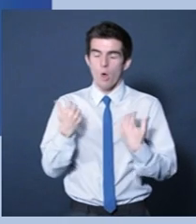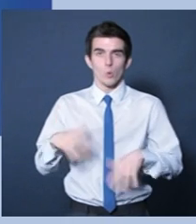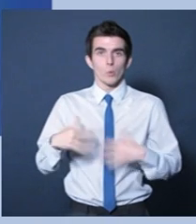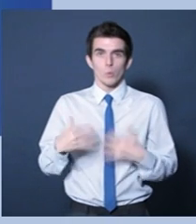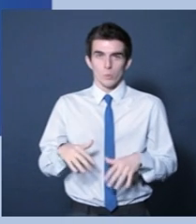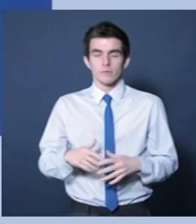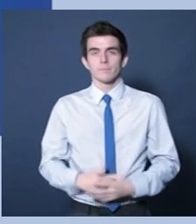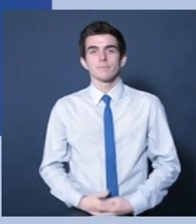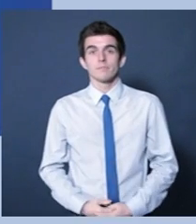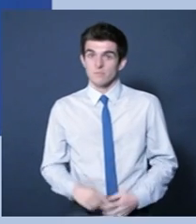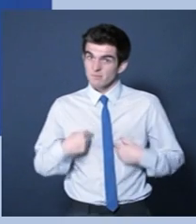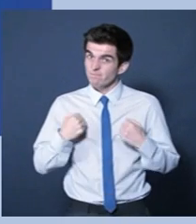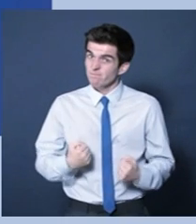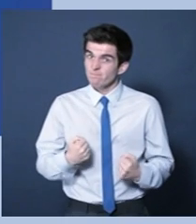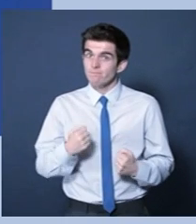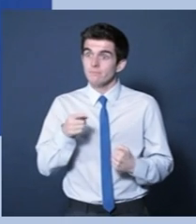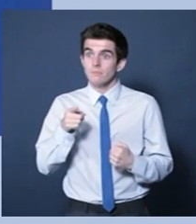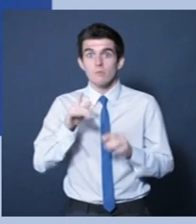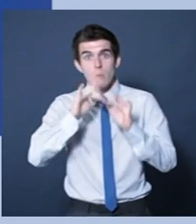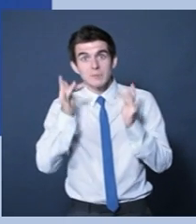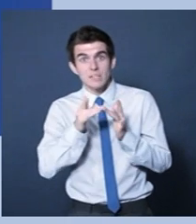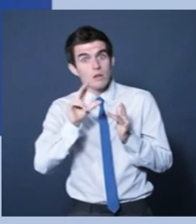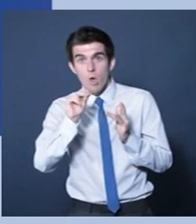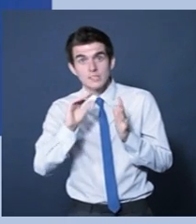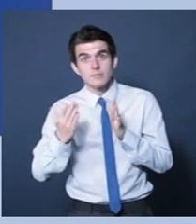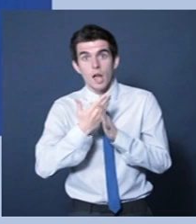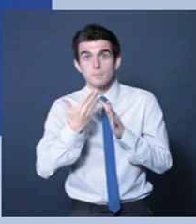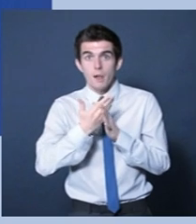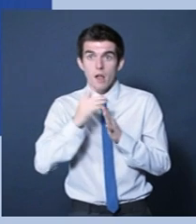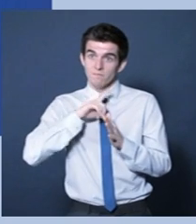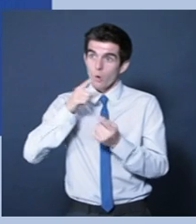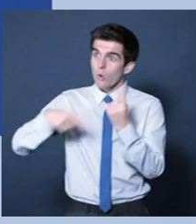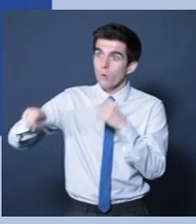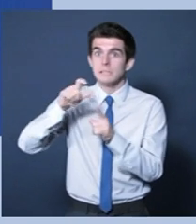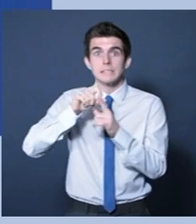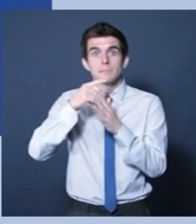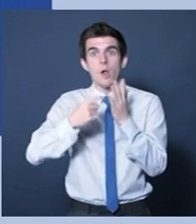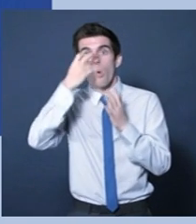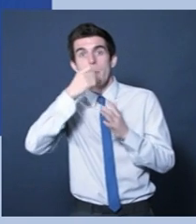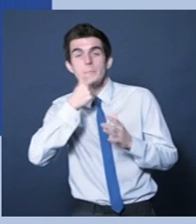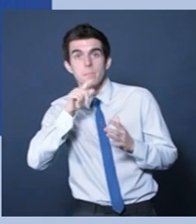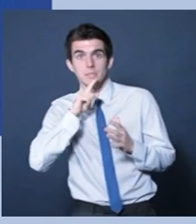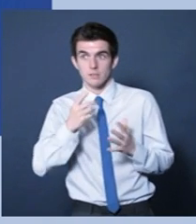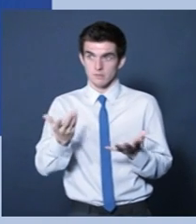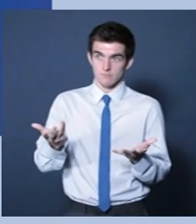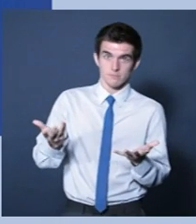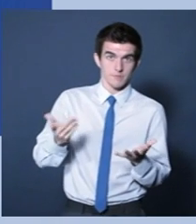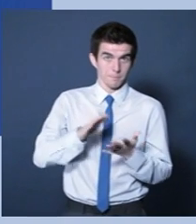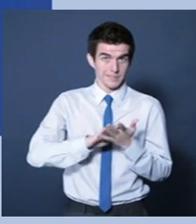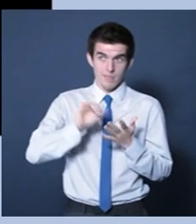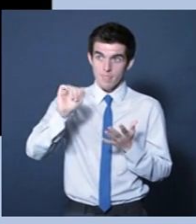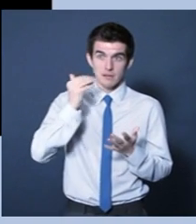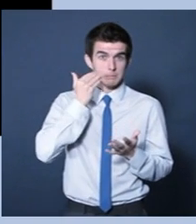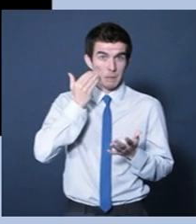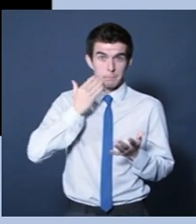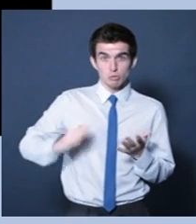not accessible and usable by disabled and older people, frankly, we're denying this very basic right to millions of people in the 21st